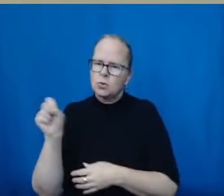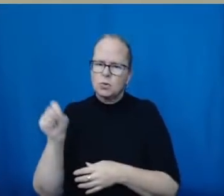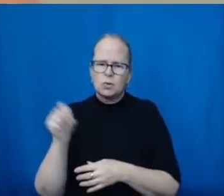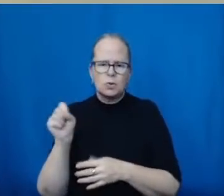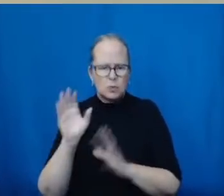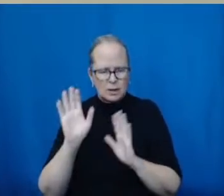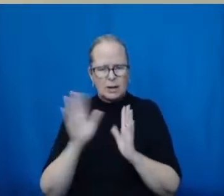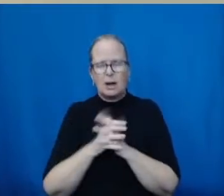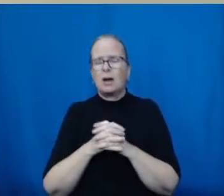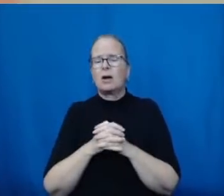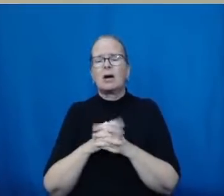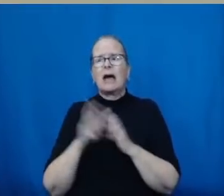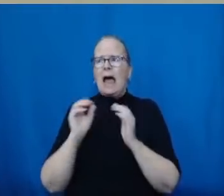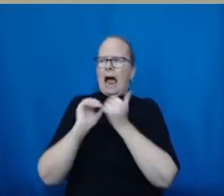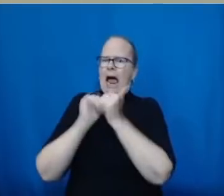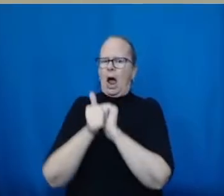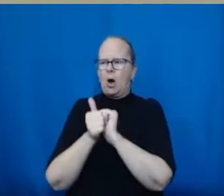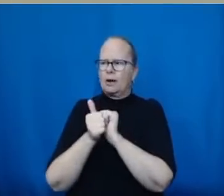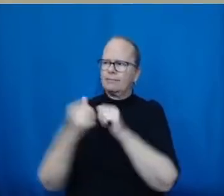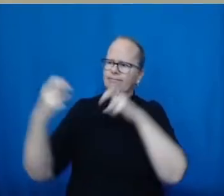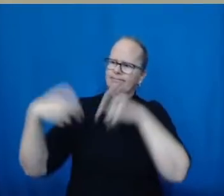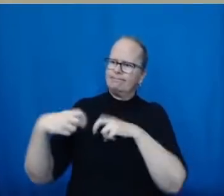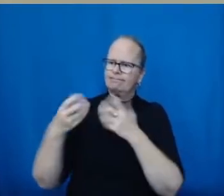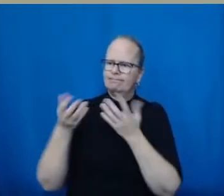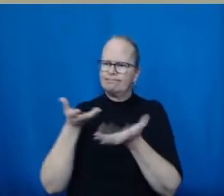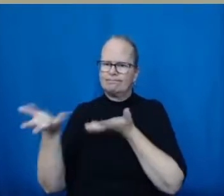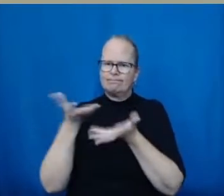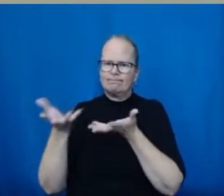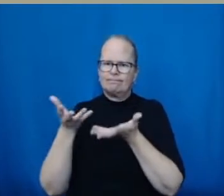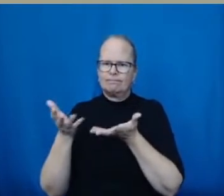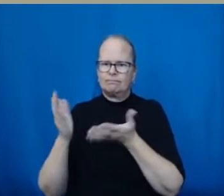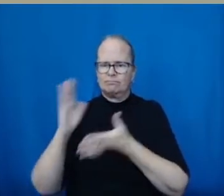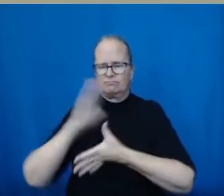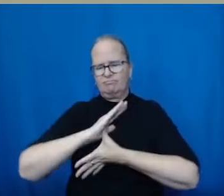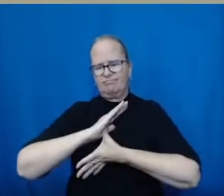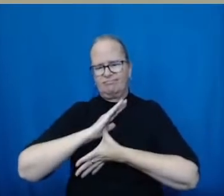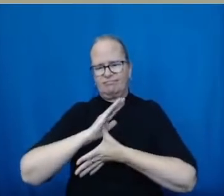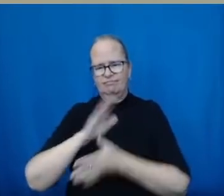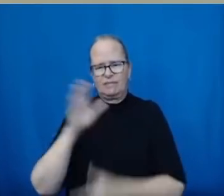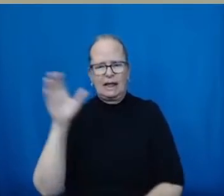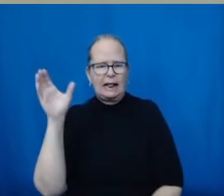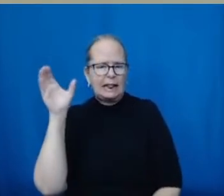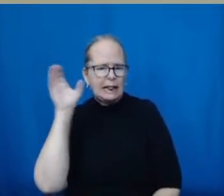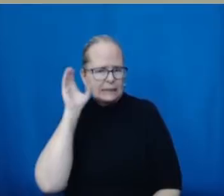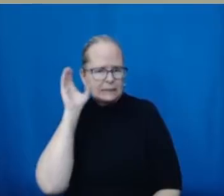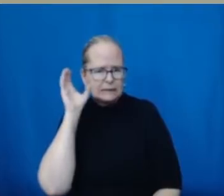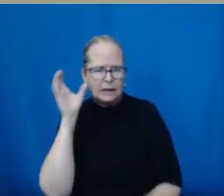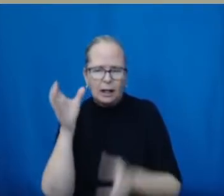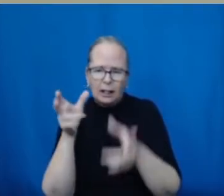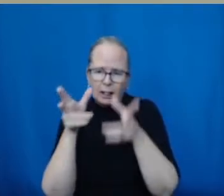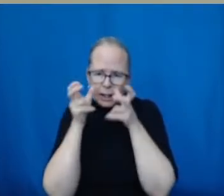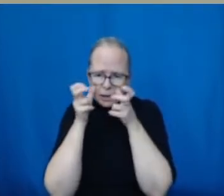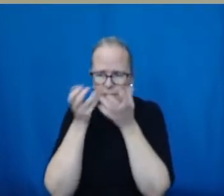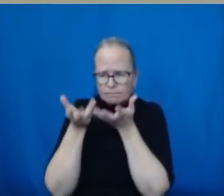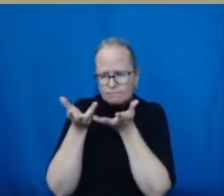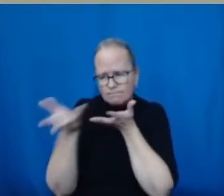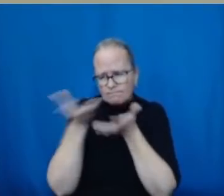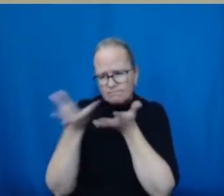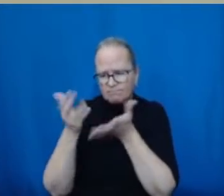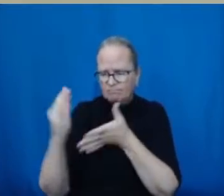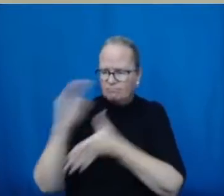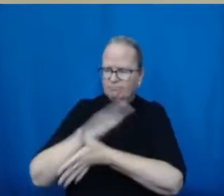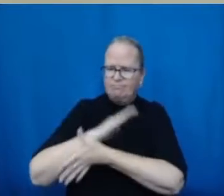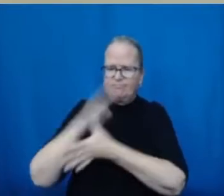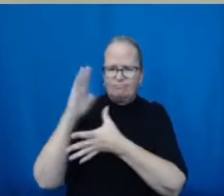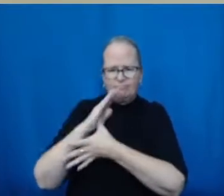Listen. It's so hard not to. It's so hard. It can be very frustrating, but so important to listen. Not everyone's a hardcore denier. They may have